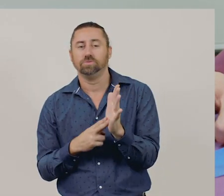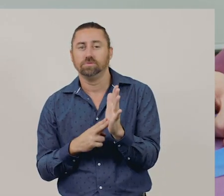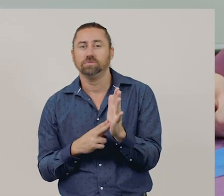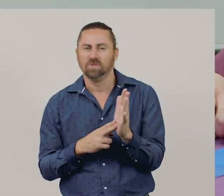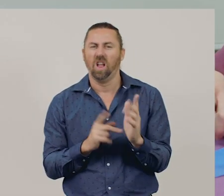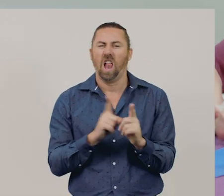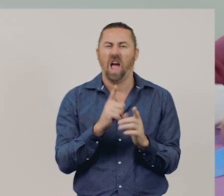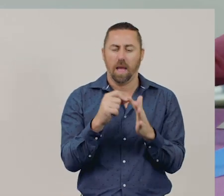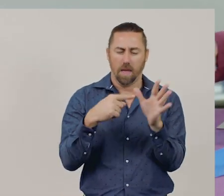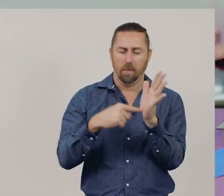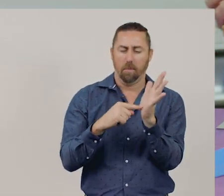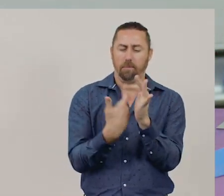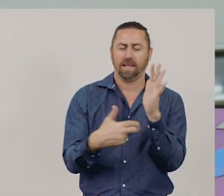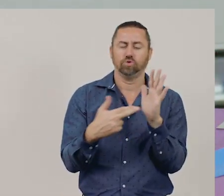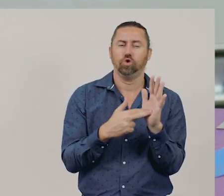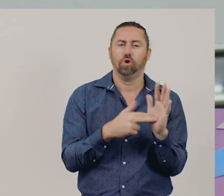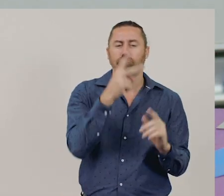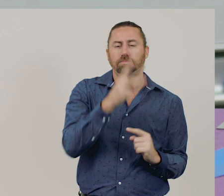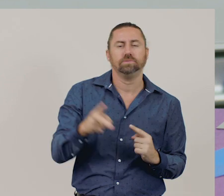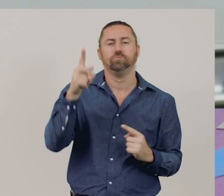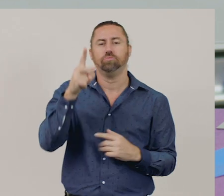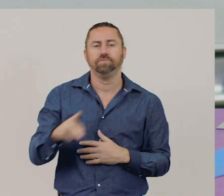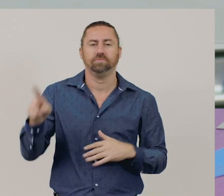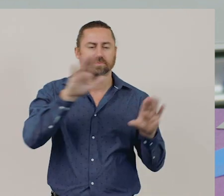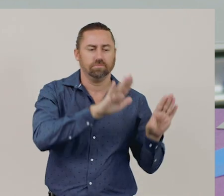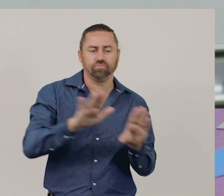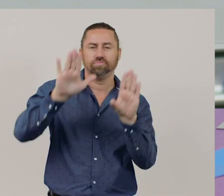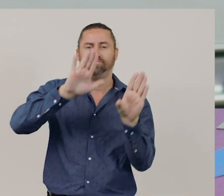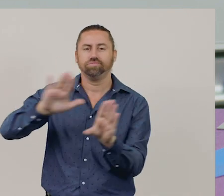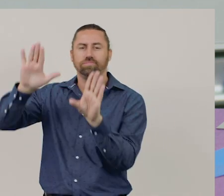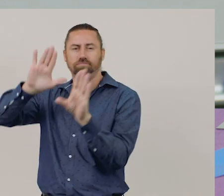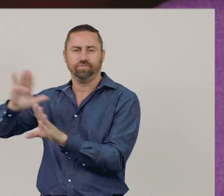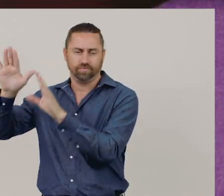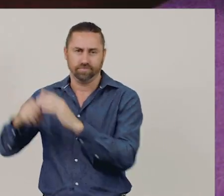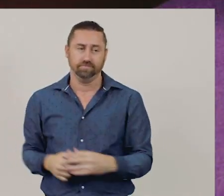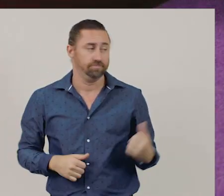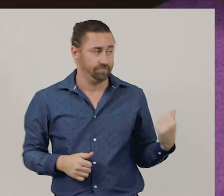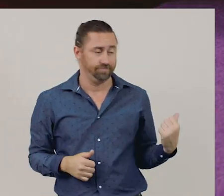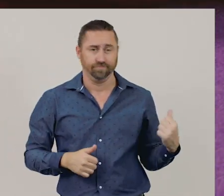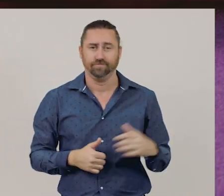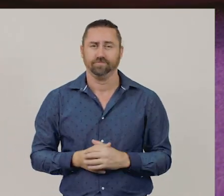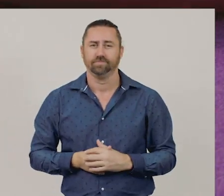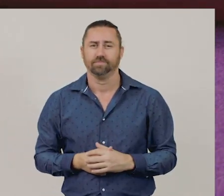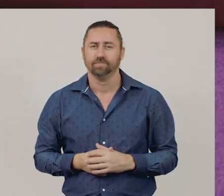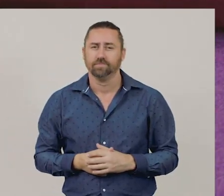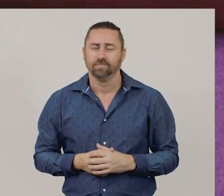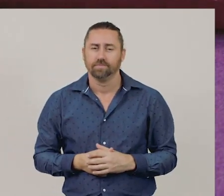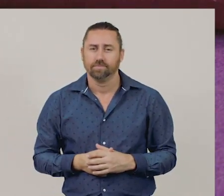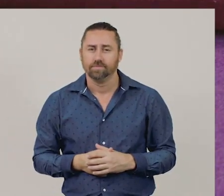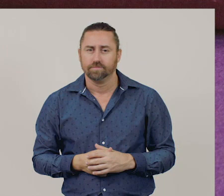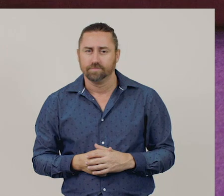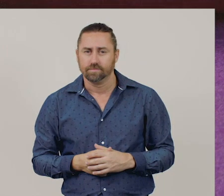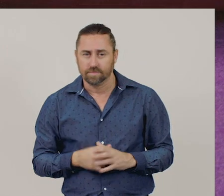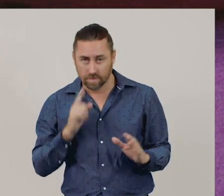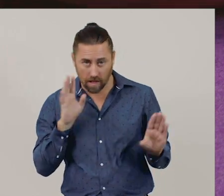use repeating patterns or a combination of repeated shapes. When we put the shapes together, we pack